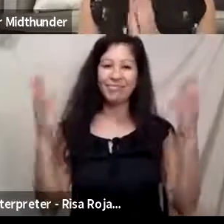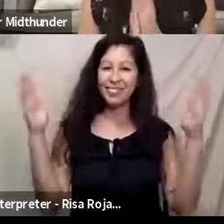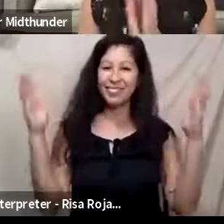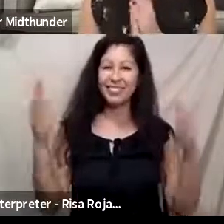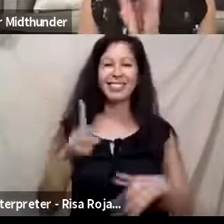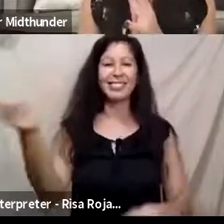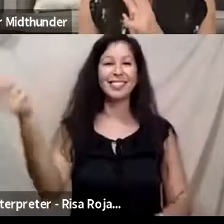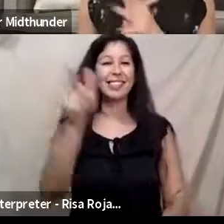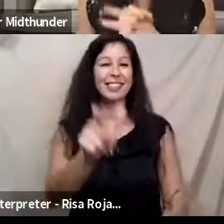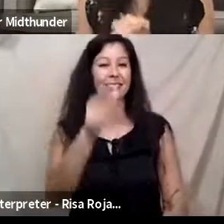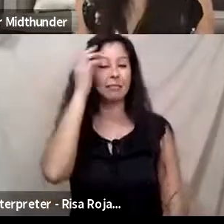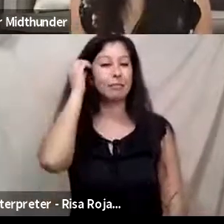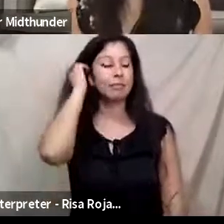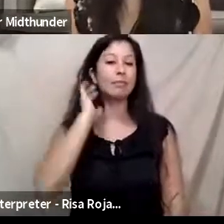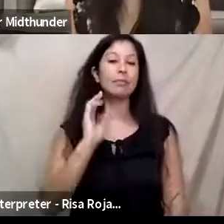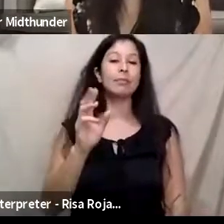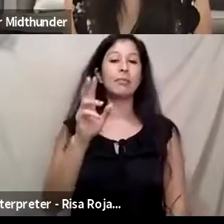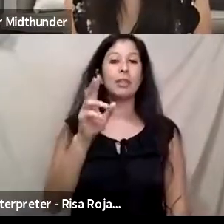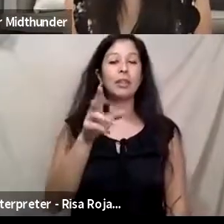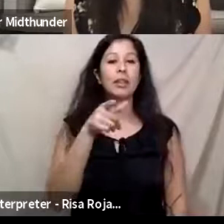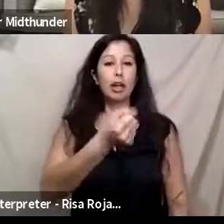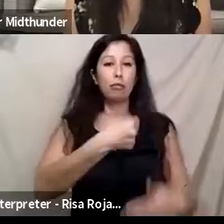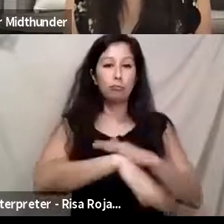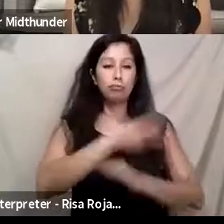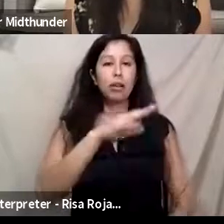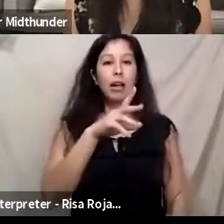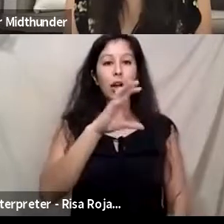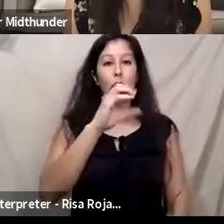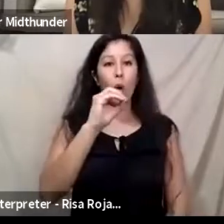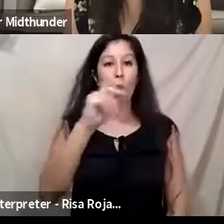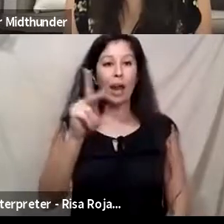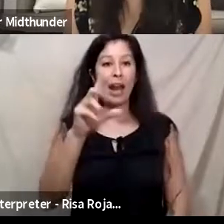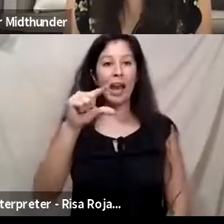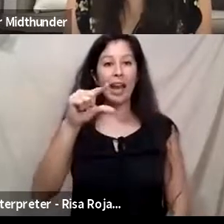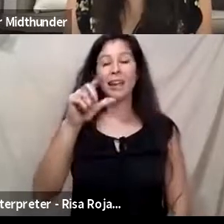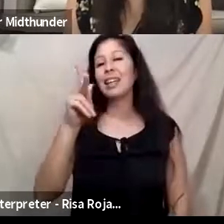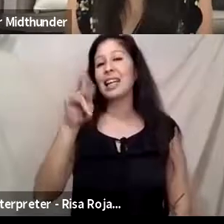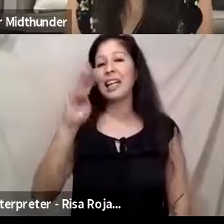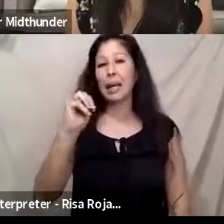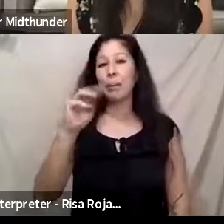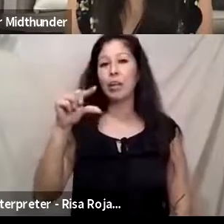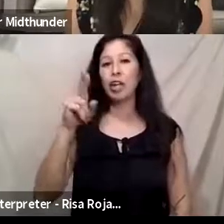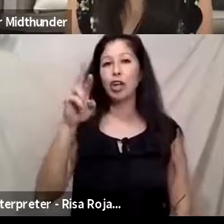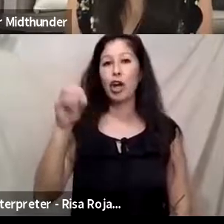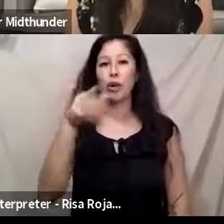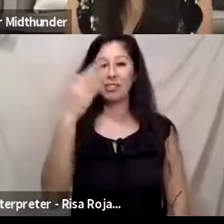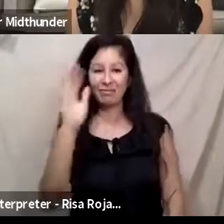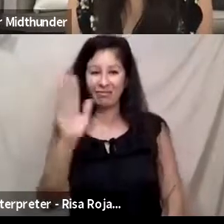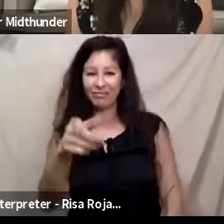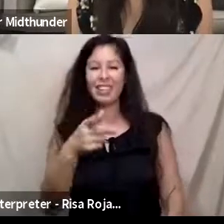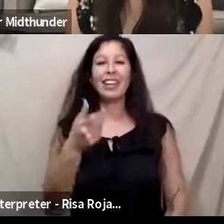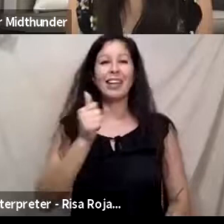Then we have a native Oklahoma, Kimberly Guerrero. Kimberly. She's notably